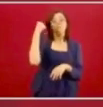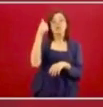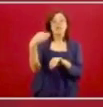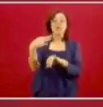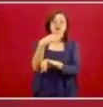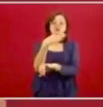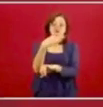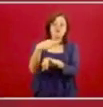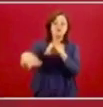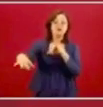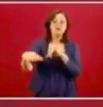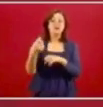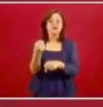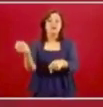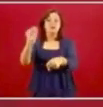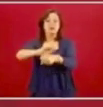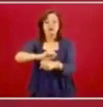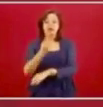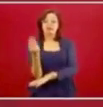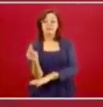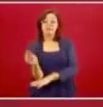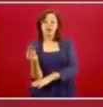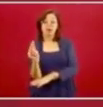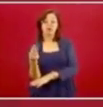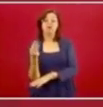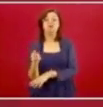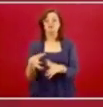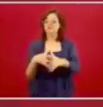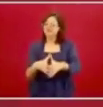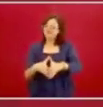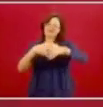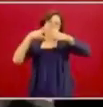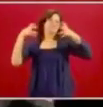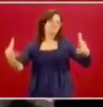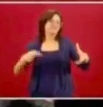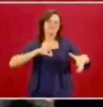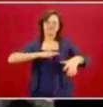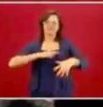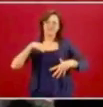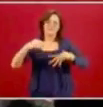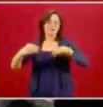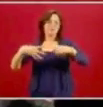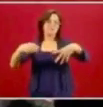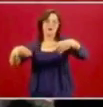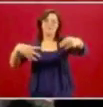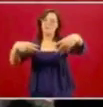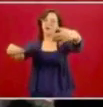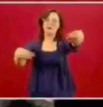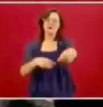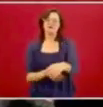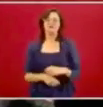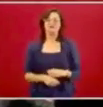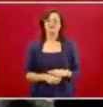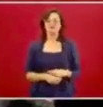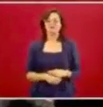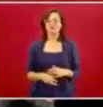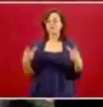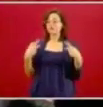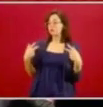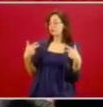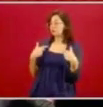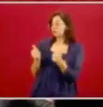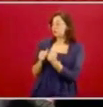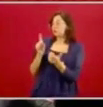and reduce the number of fatalities and infected cases. We've said that we